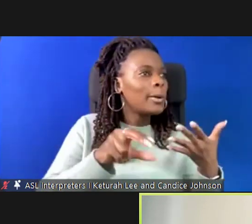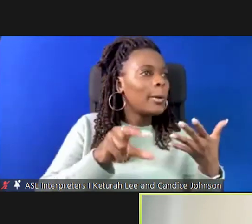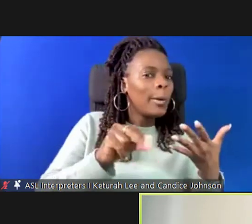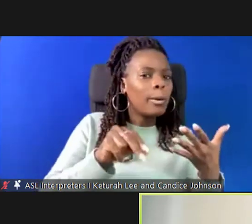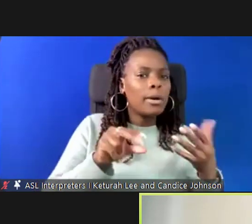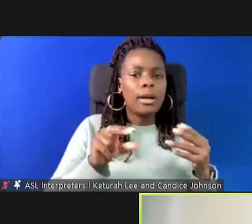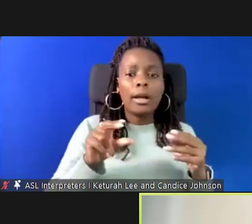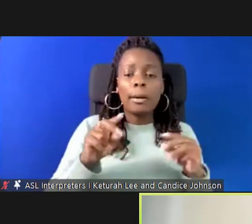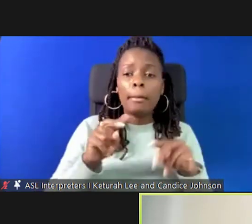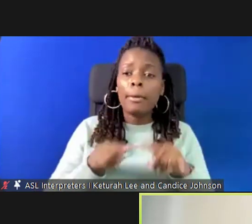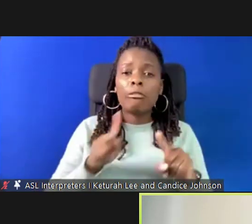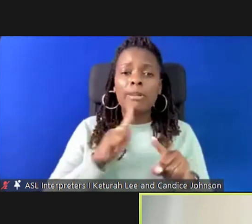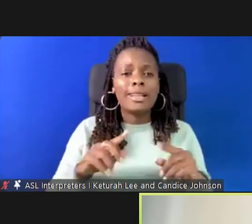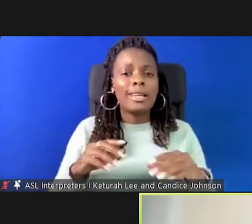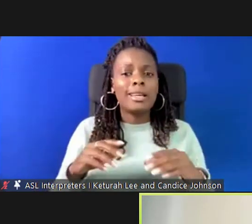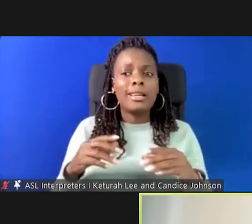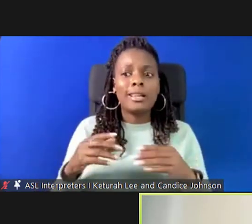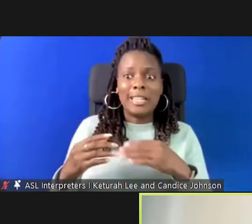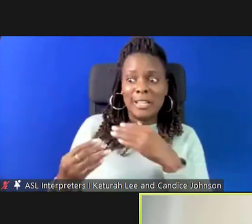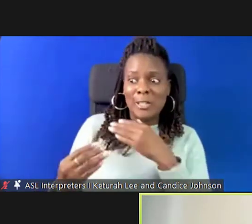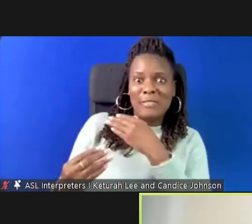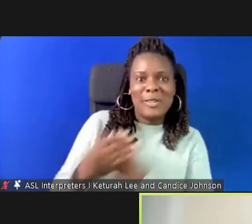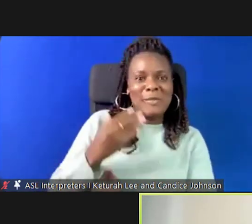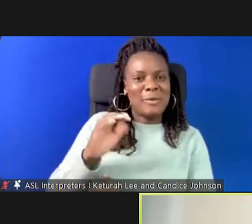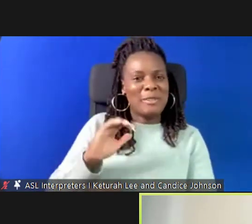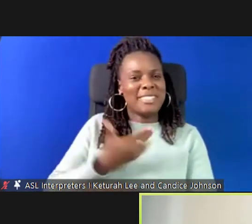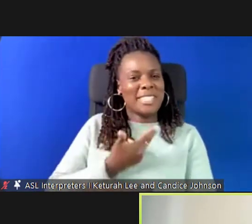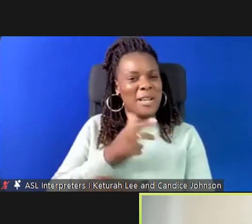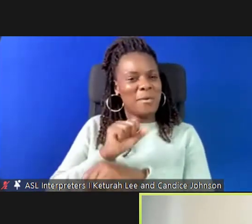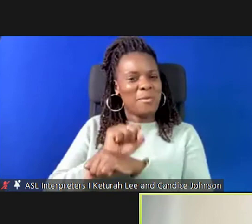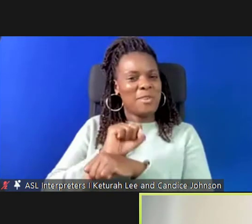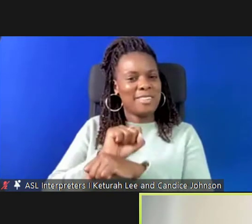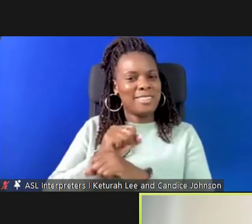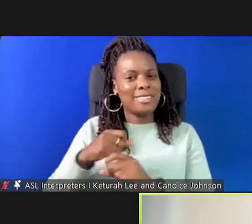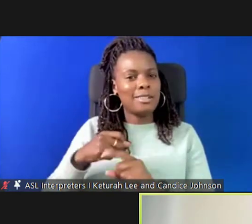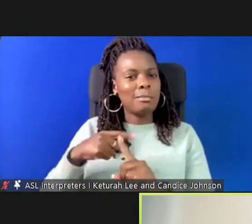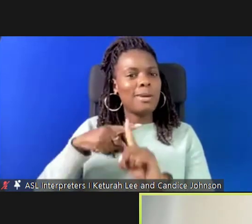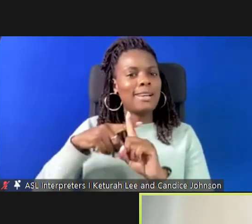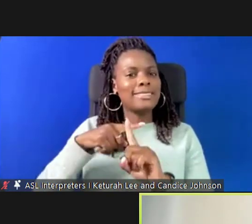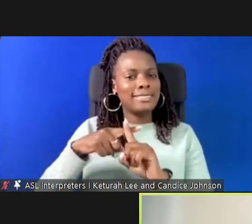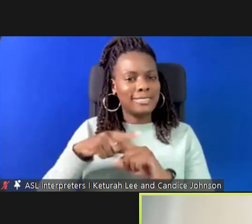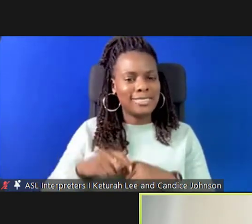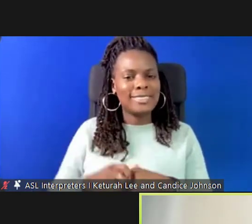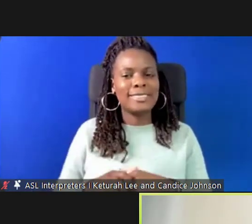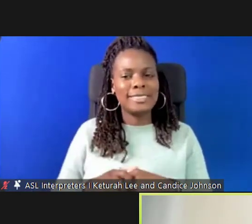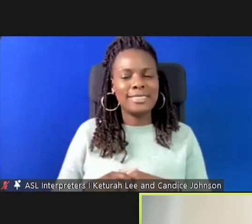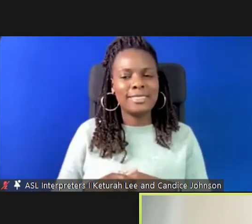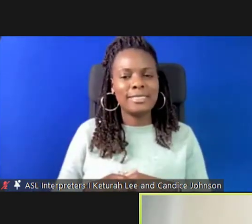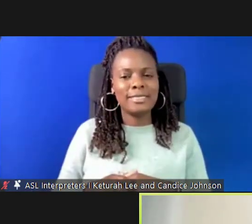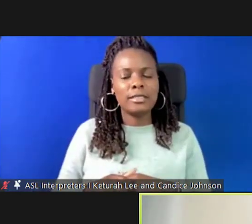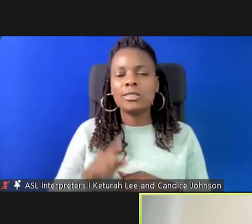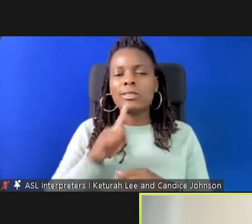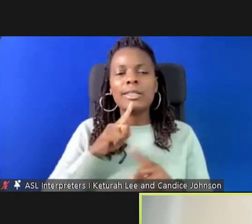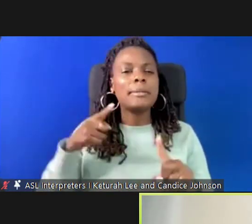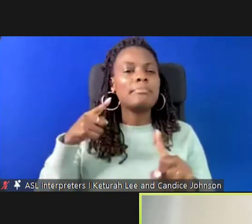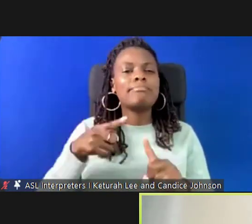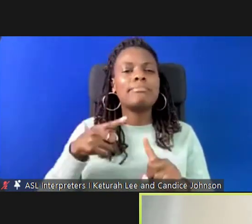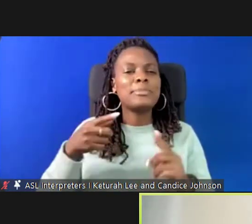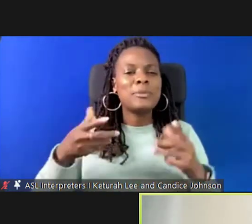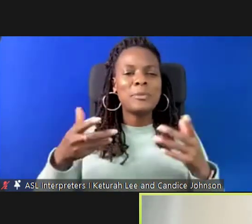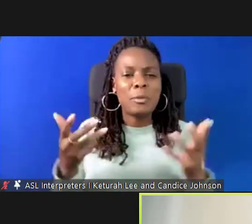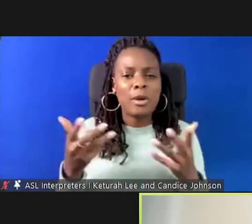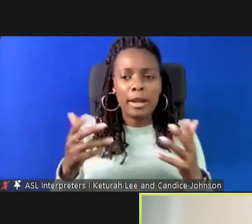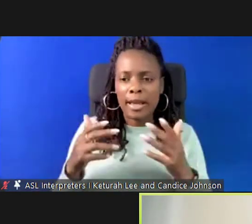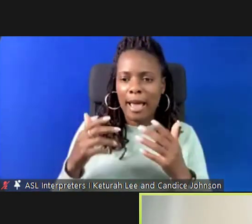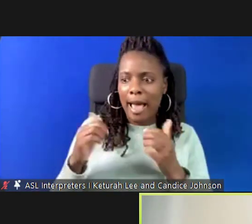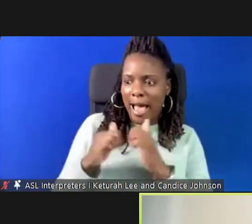in a positive way becomes a natural next step. And so this gets back to, well, then how would we think about doing that?